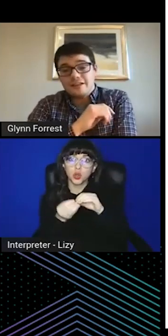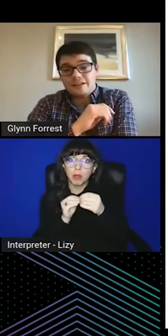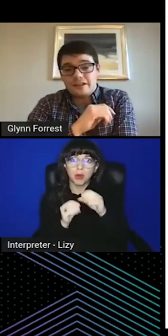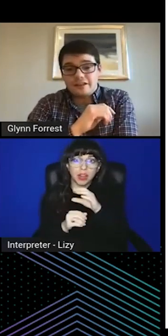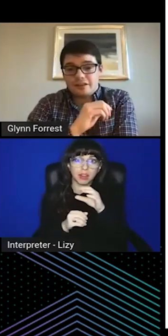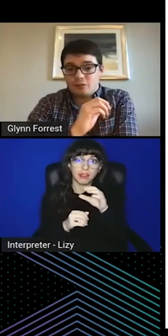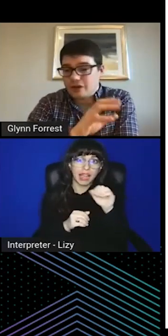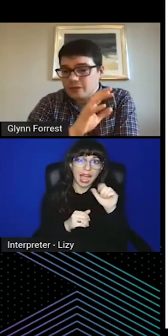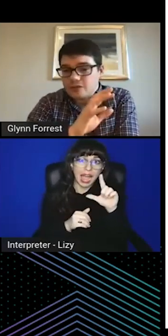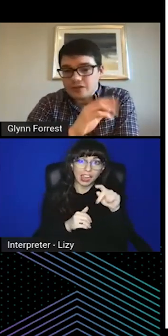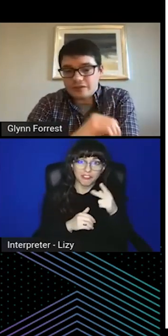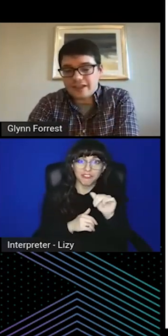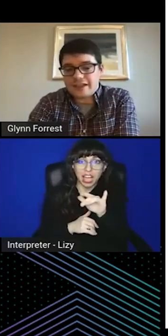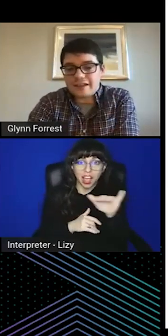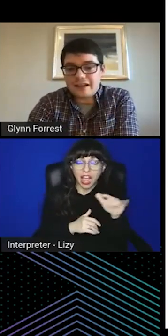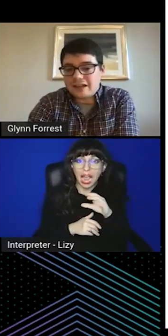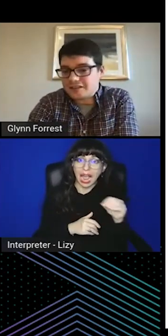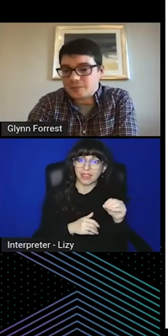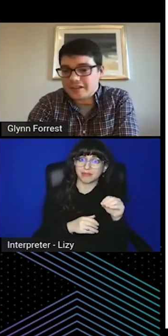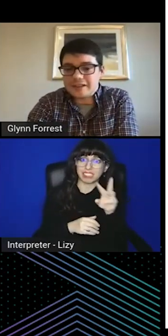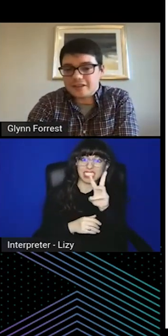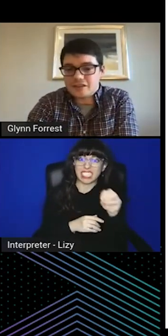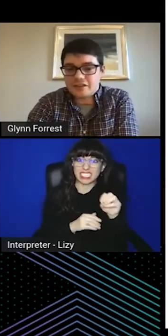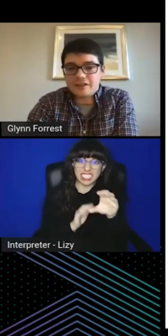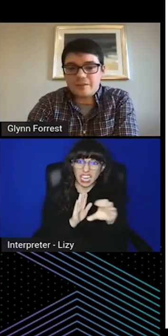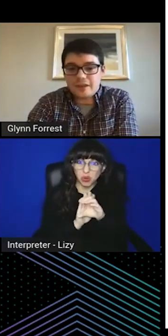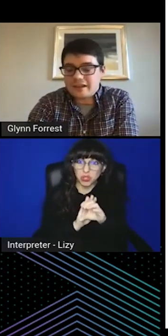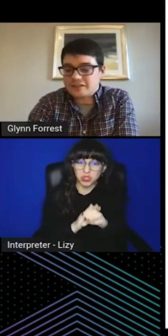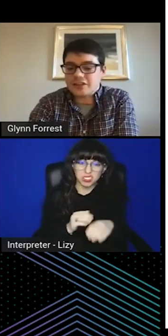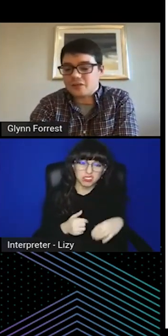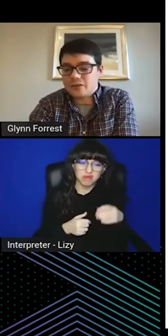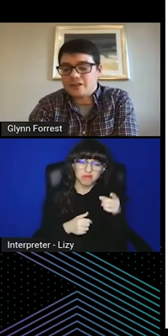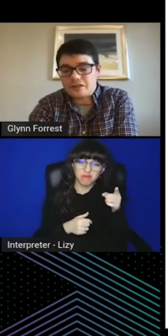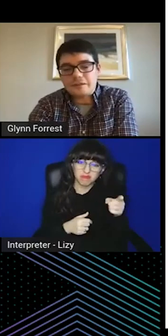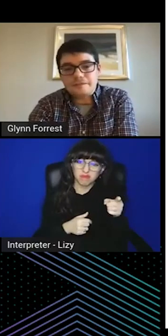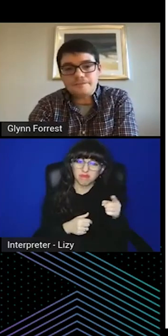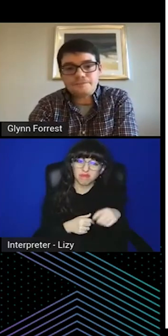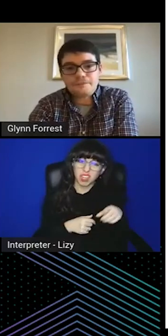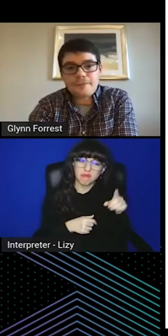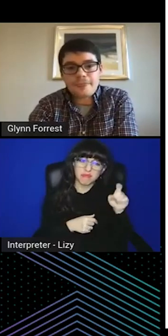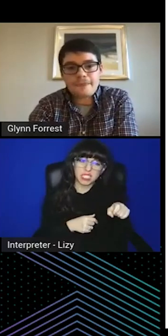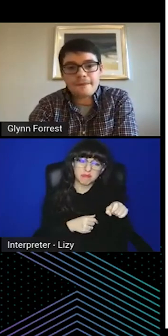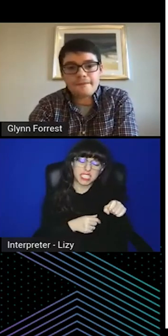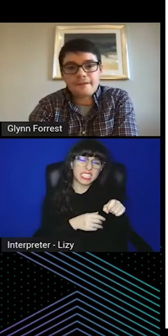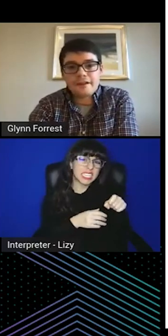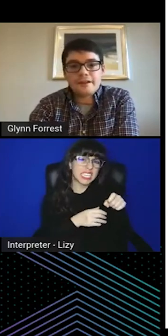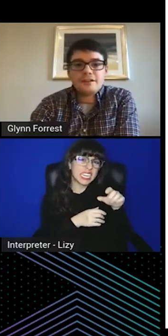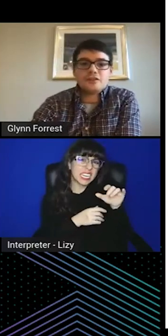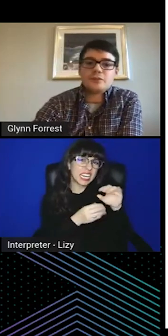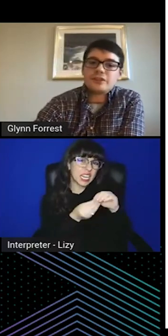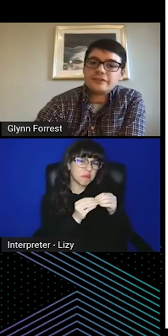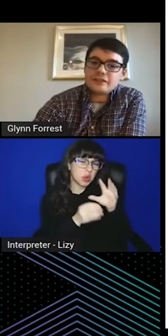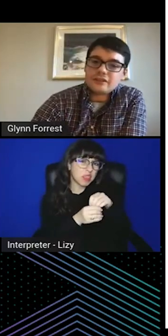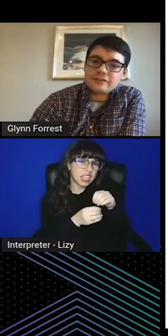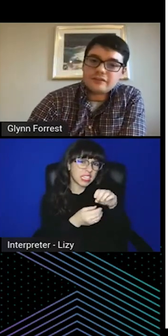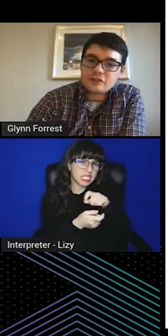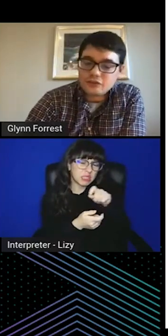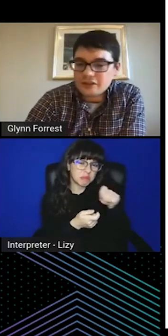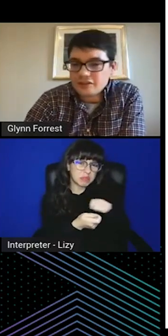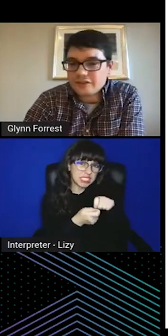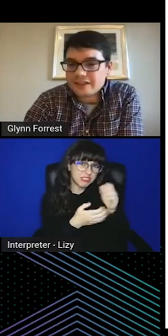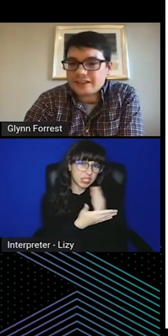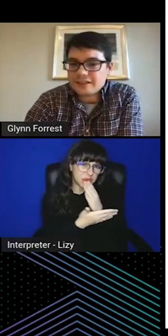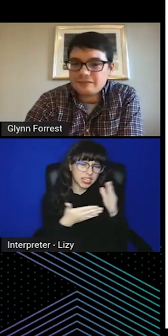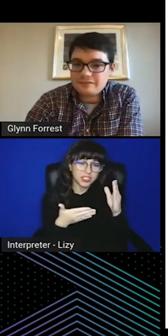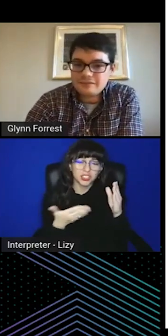say that the rounds key has to be an integer in a certain range. So we're looking for a